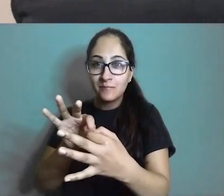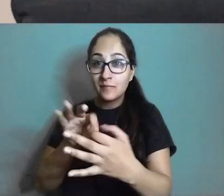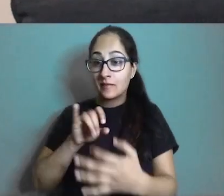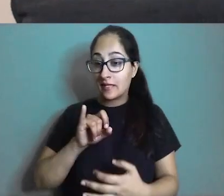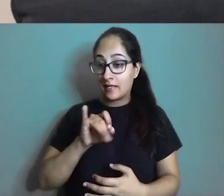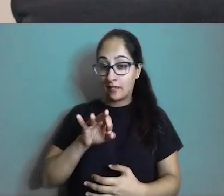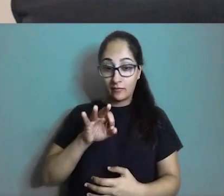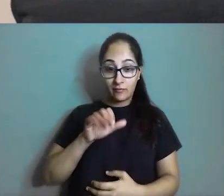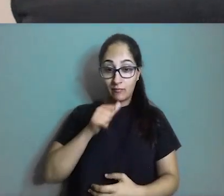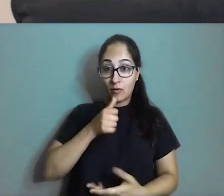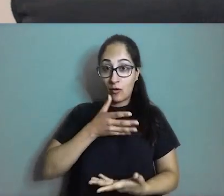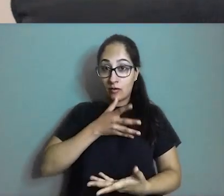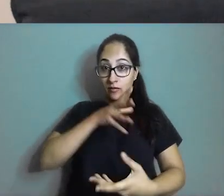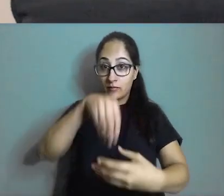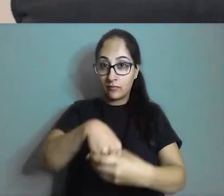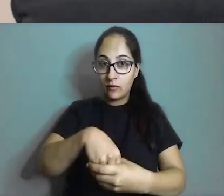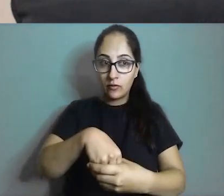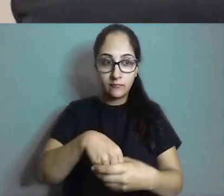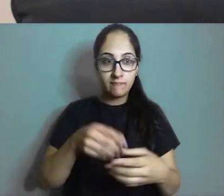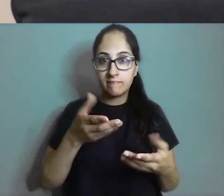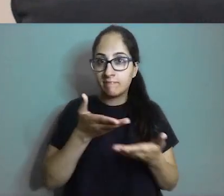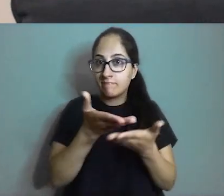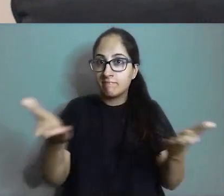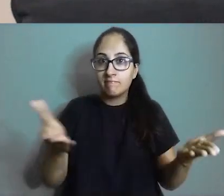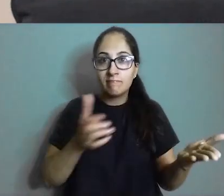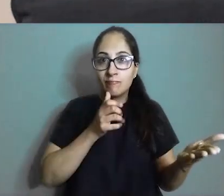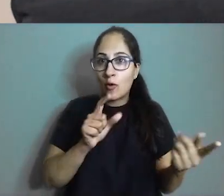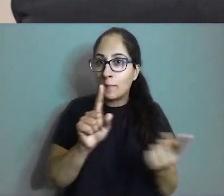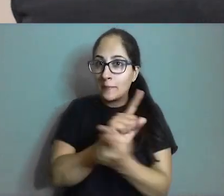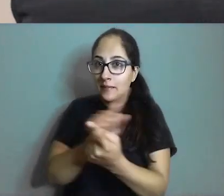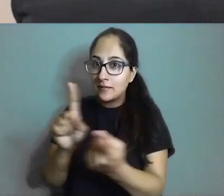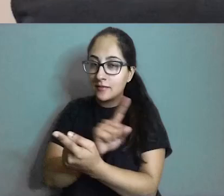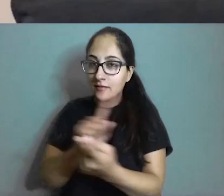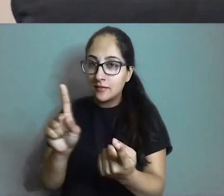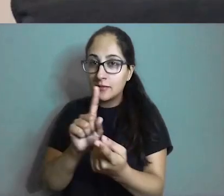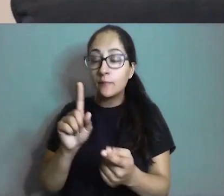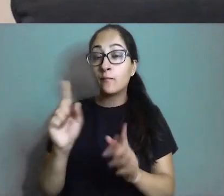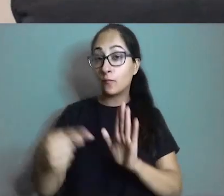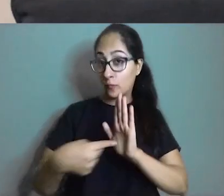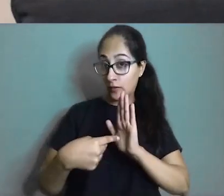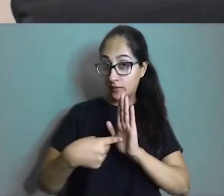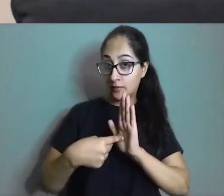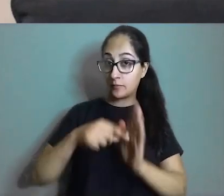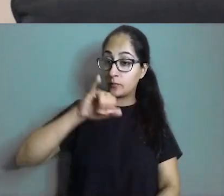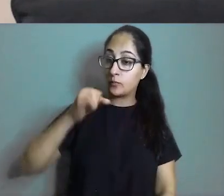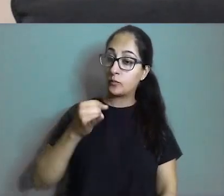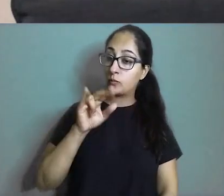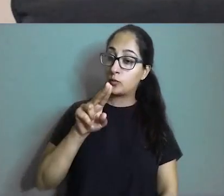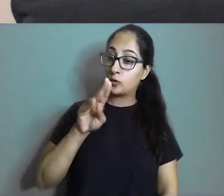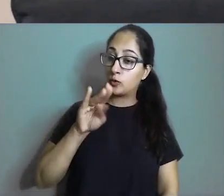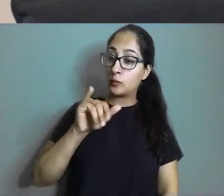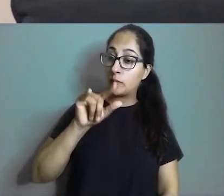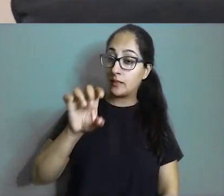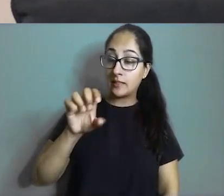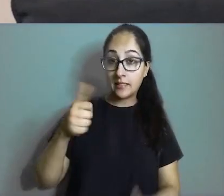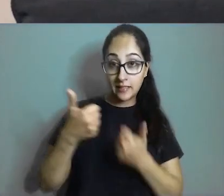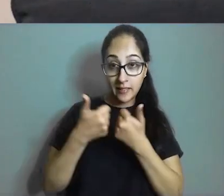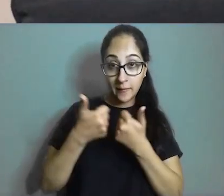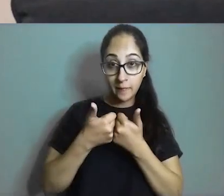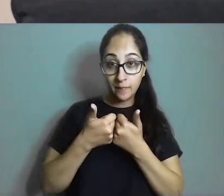to do was to connect with people in a way that otherwise I would never have had the opportunity.